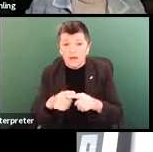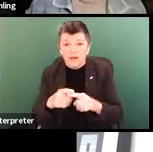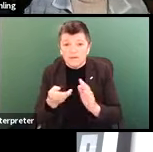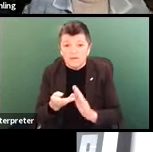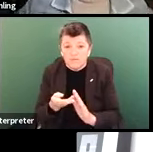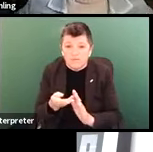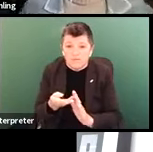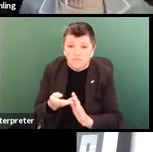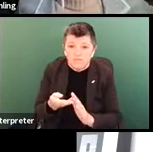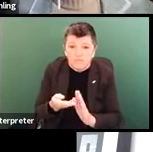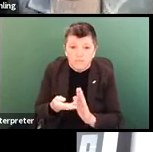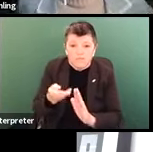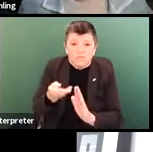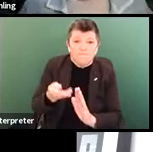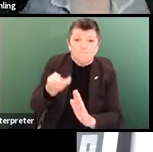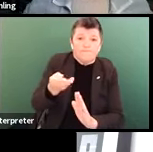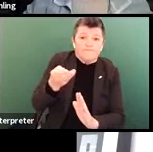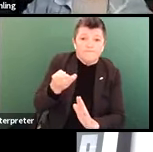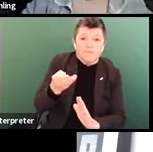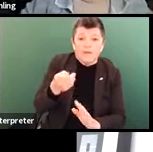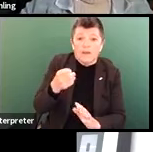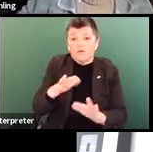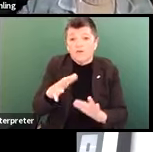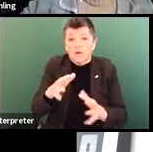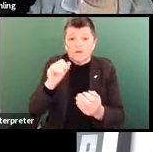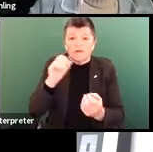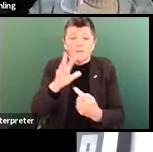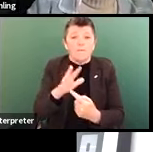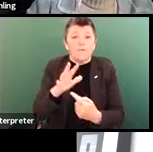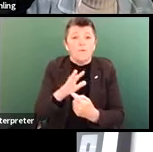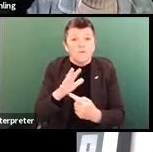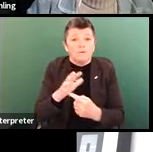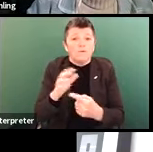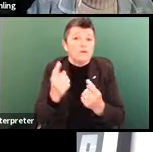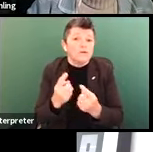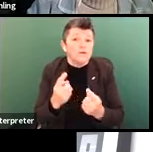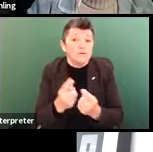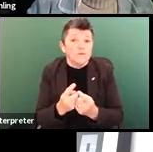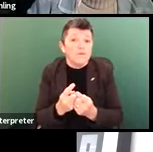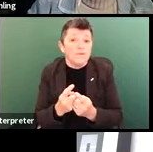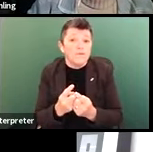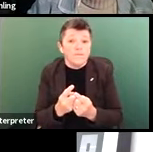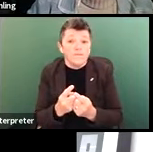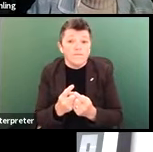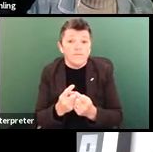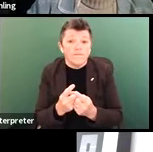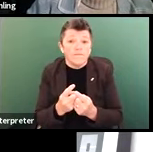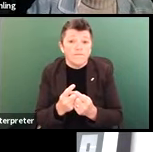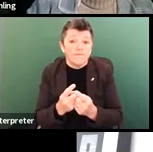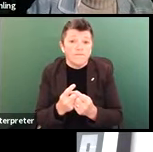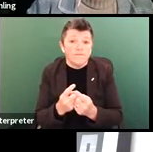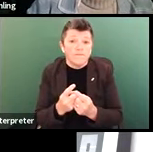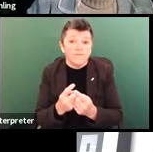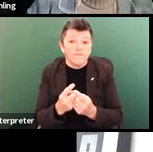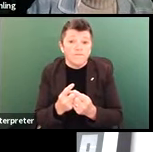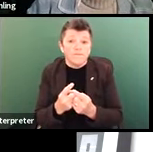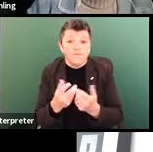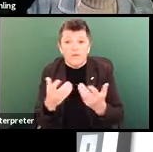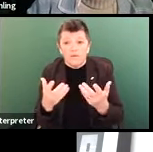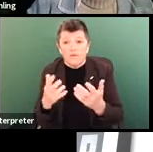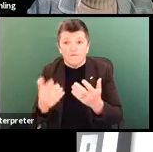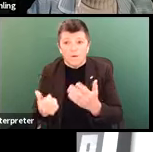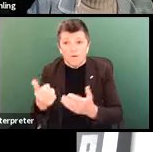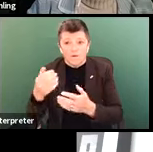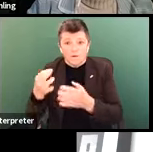is a quite important issue among politicians